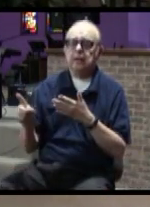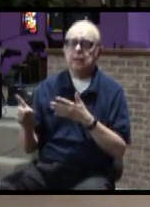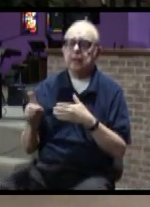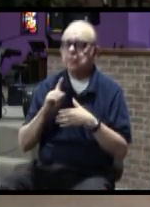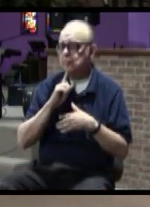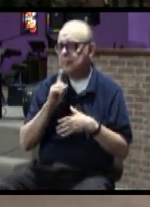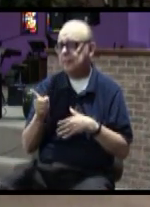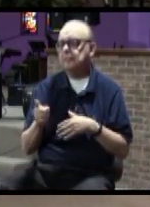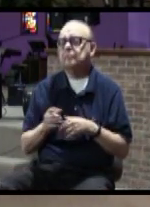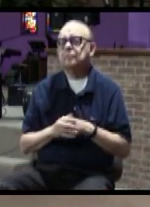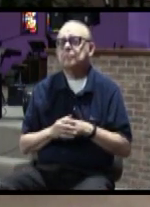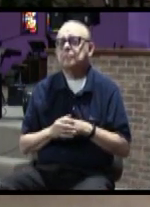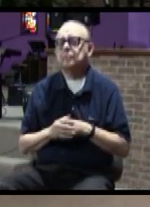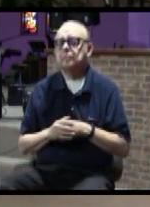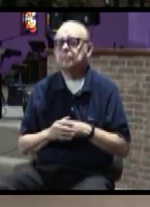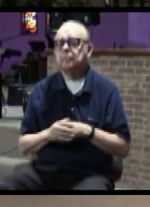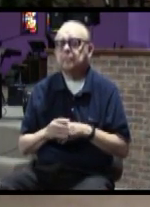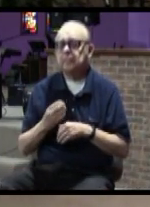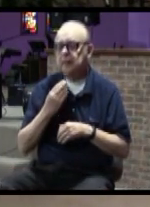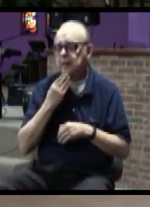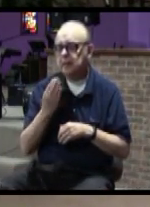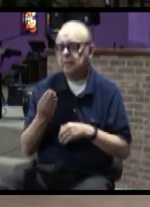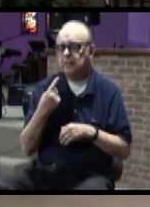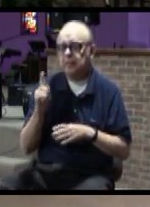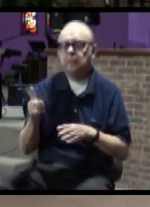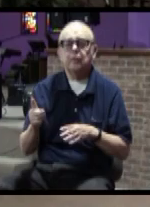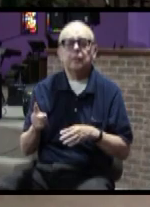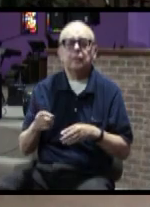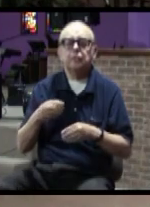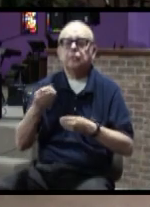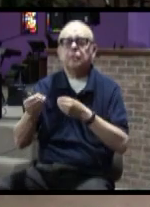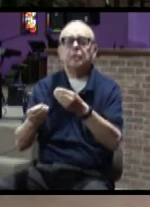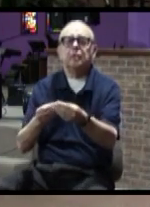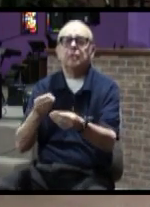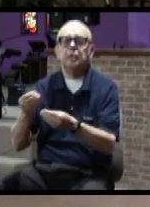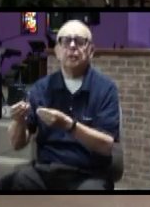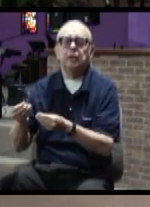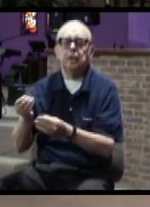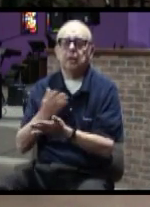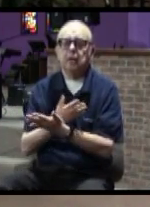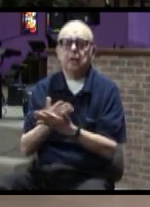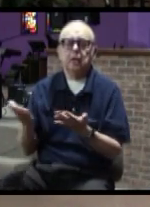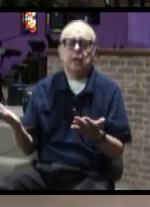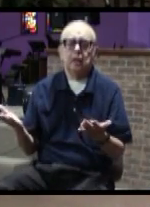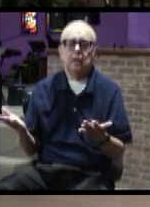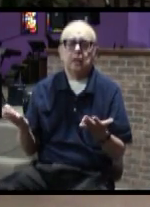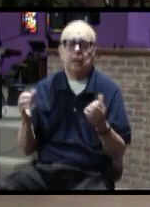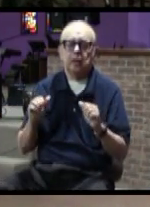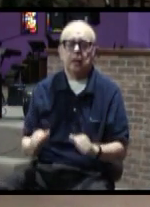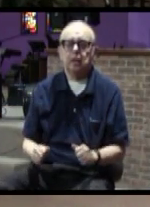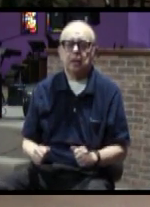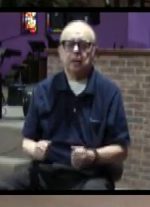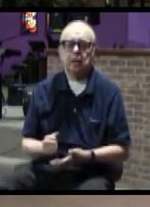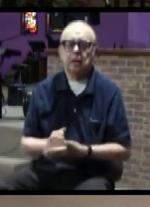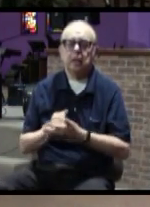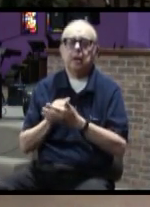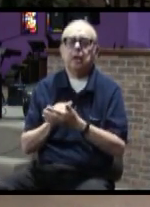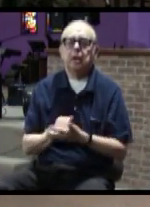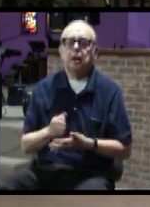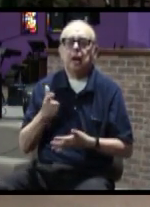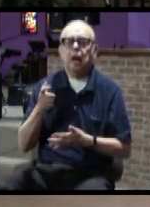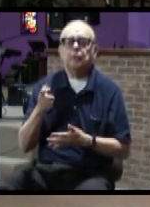then this week, we've actually say thank you for the generosity and everything. We've actually been able to